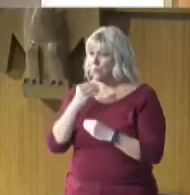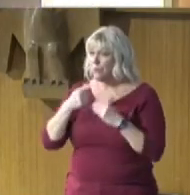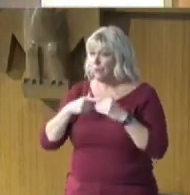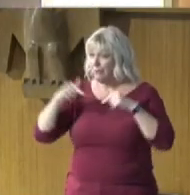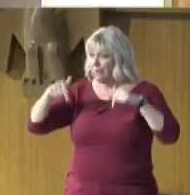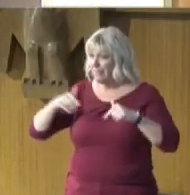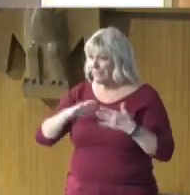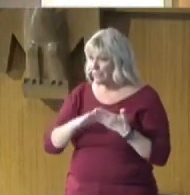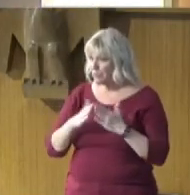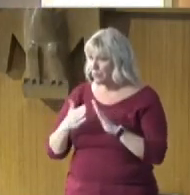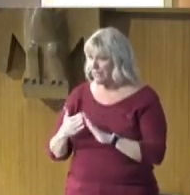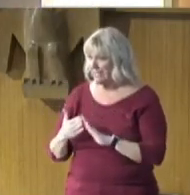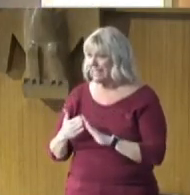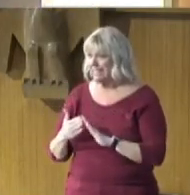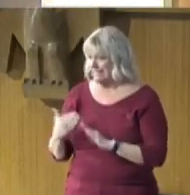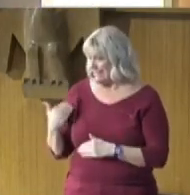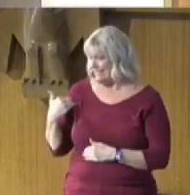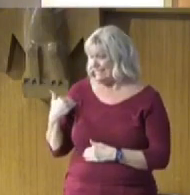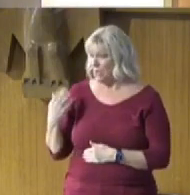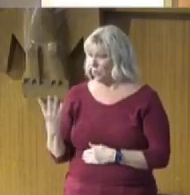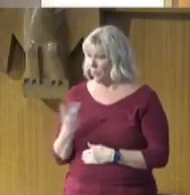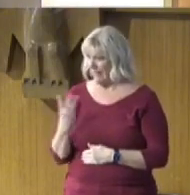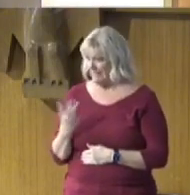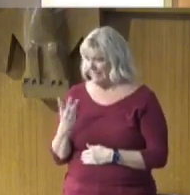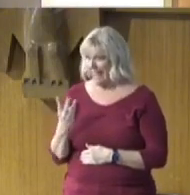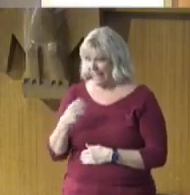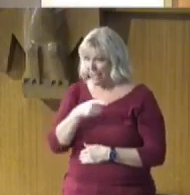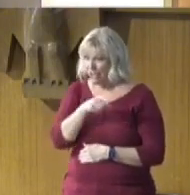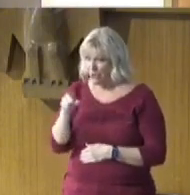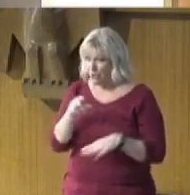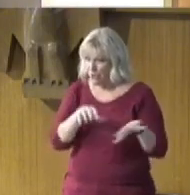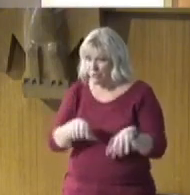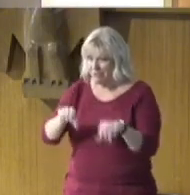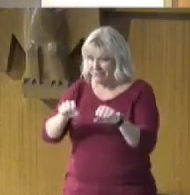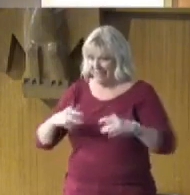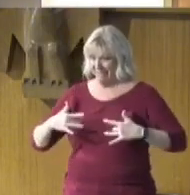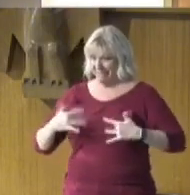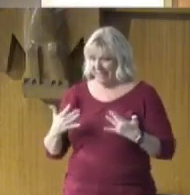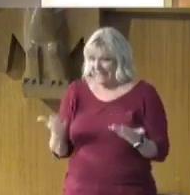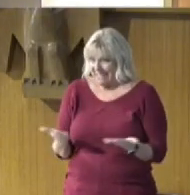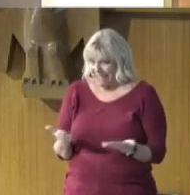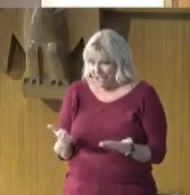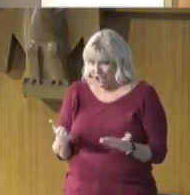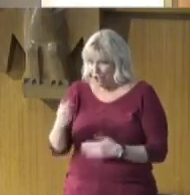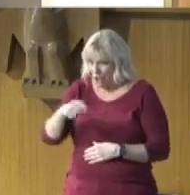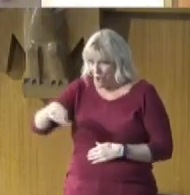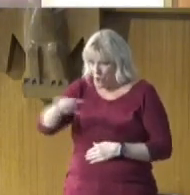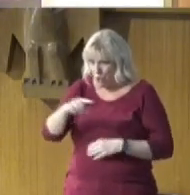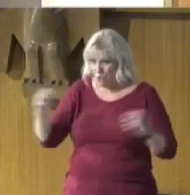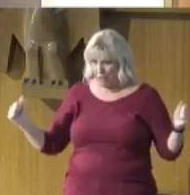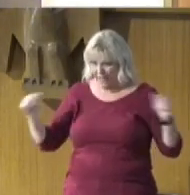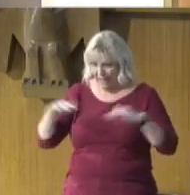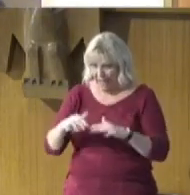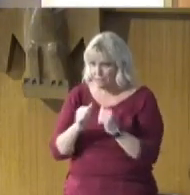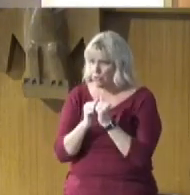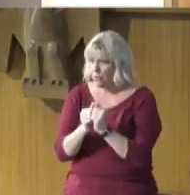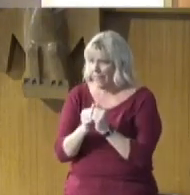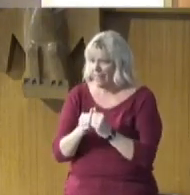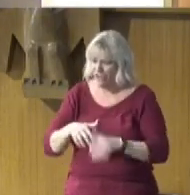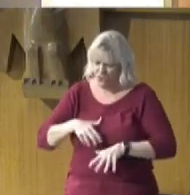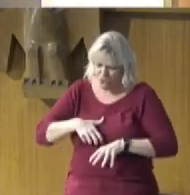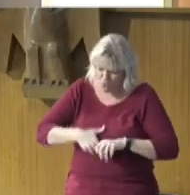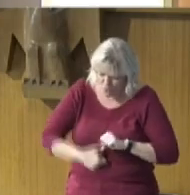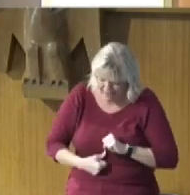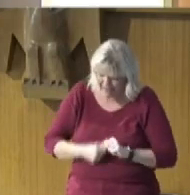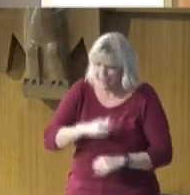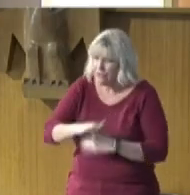is just this past Wednesday, you all held an event here in which you came together and you grieved all the heartache you